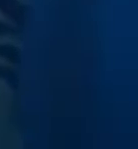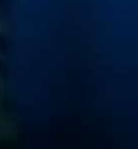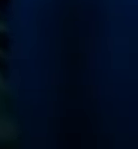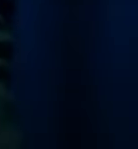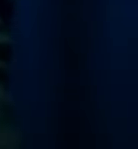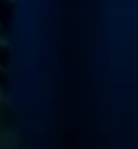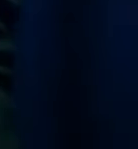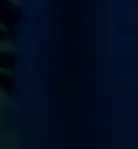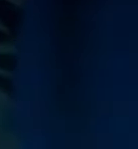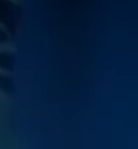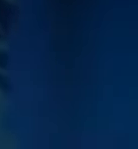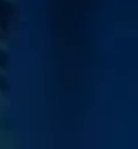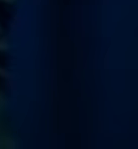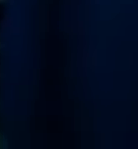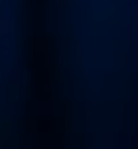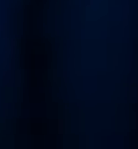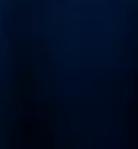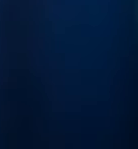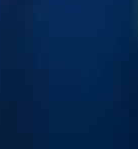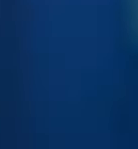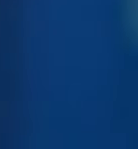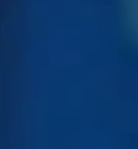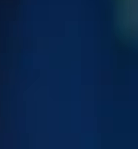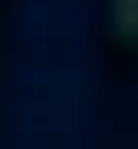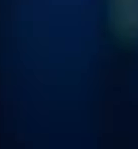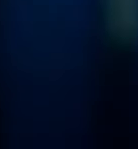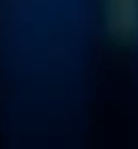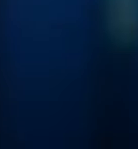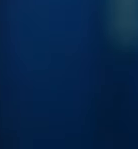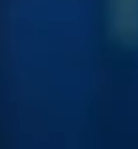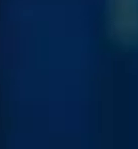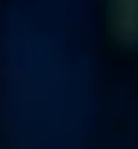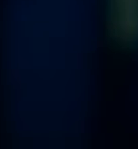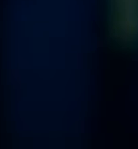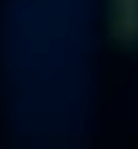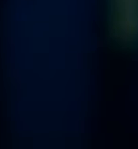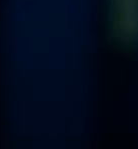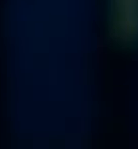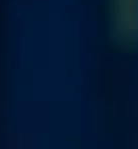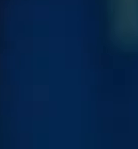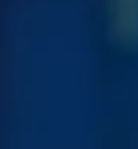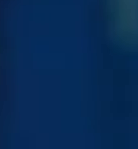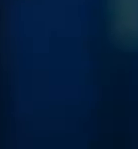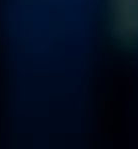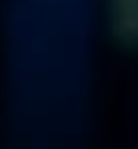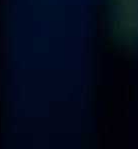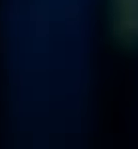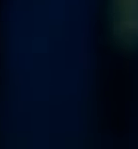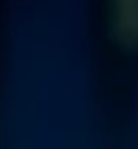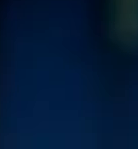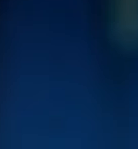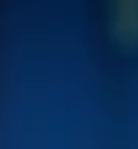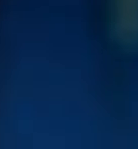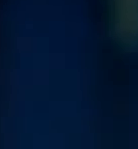Well, I just grew up in a missionary family, so I knew about missions.